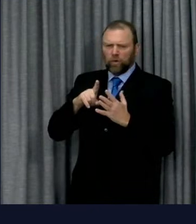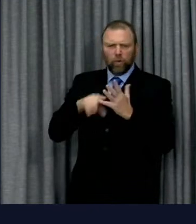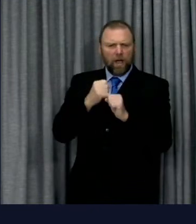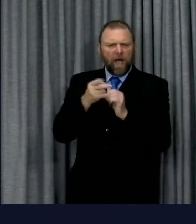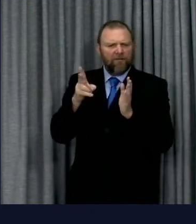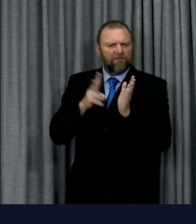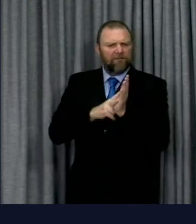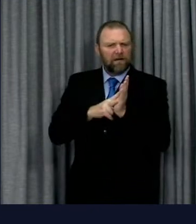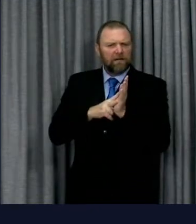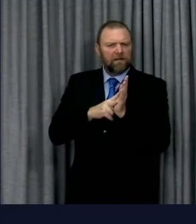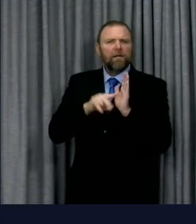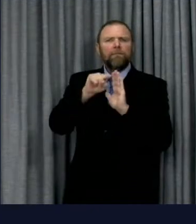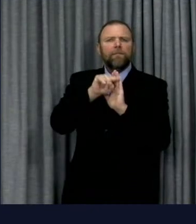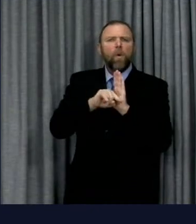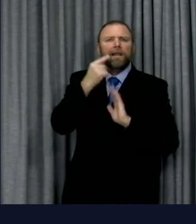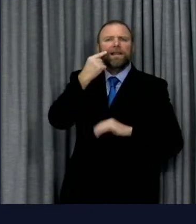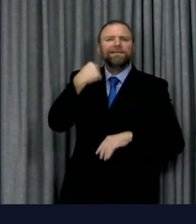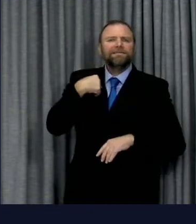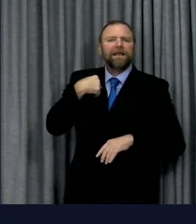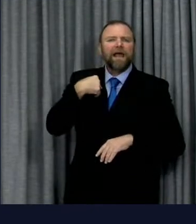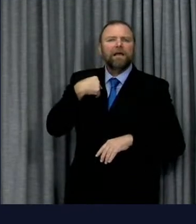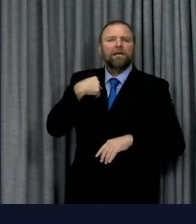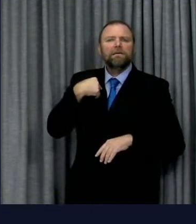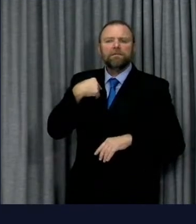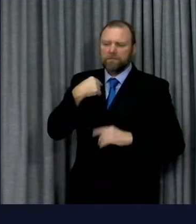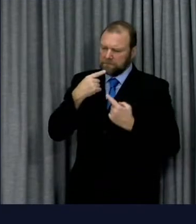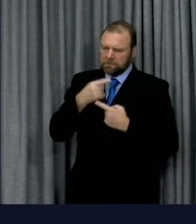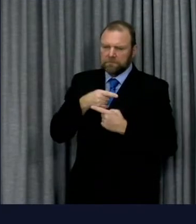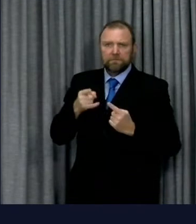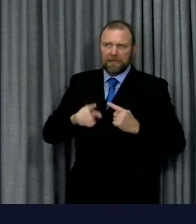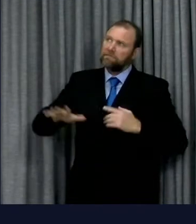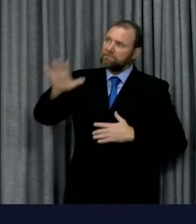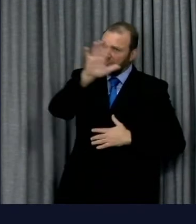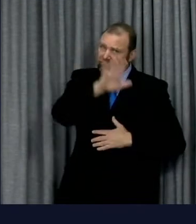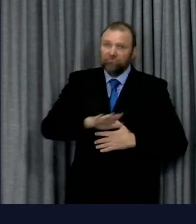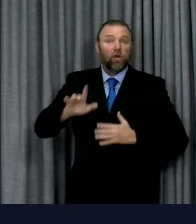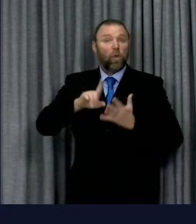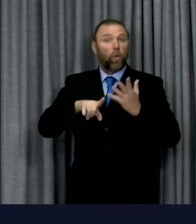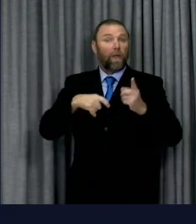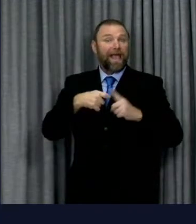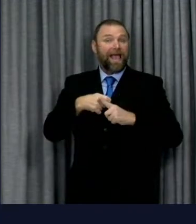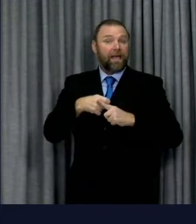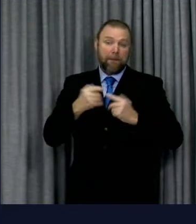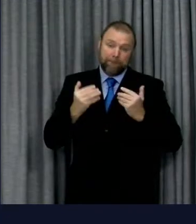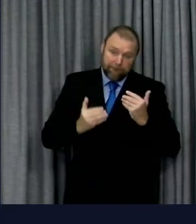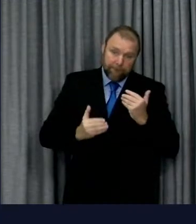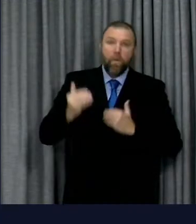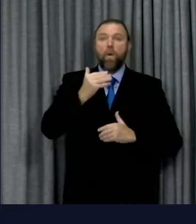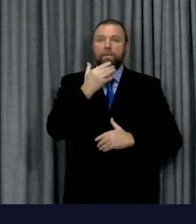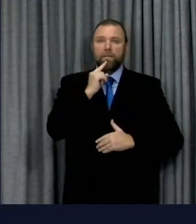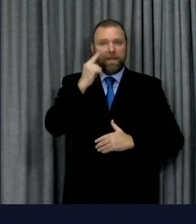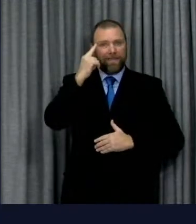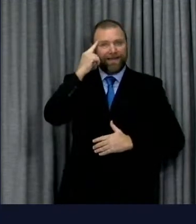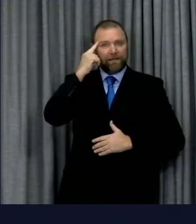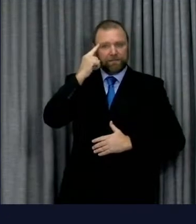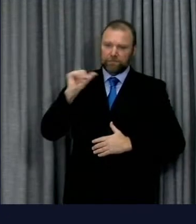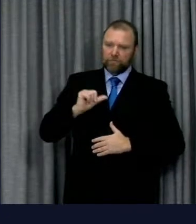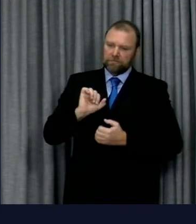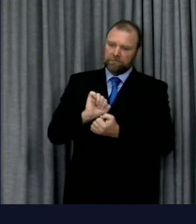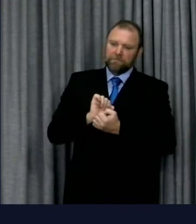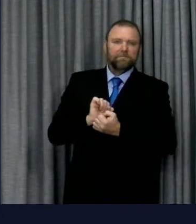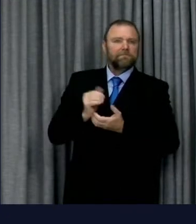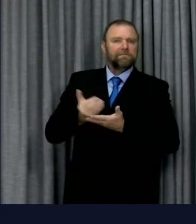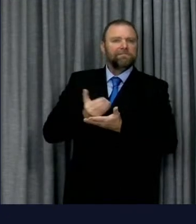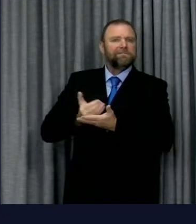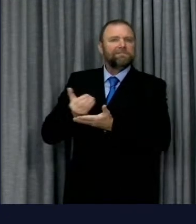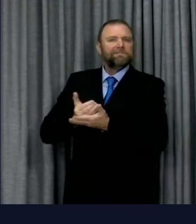yesterday that showed across the United Kingdom, more people think we should keep protections in place for longer than we should rush